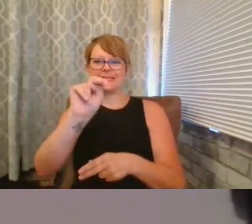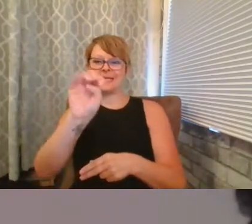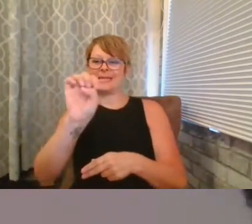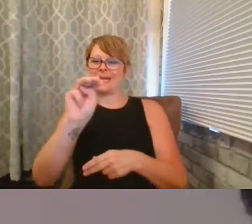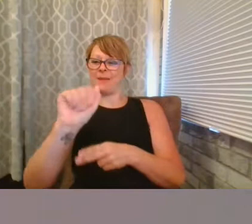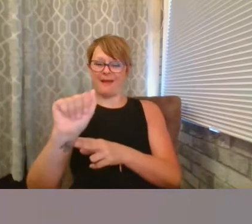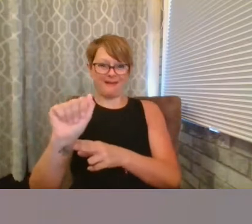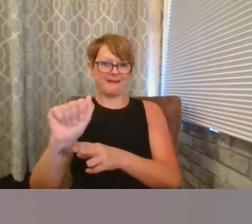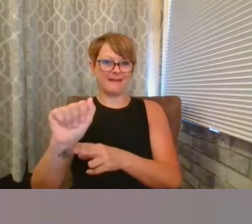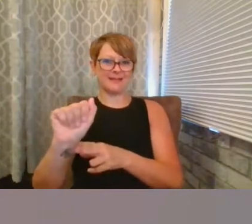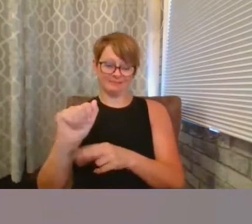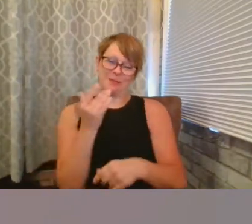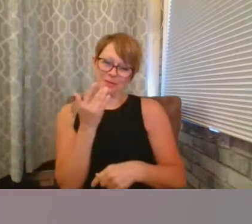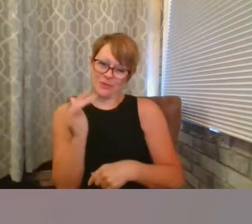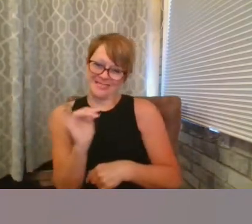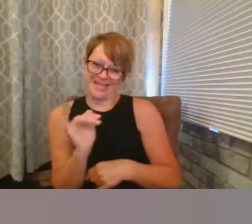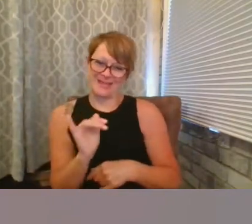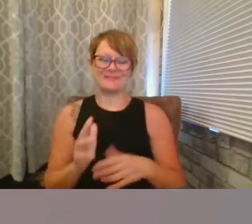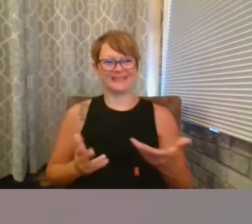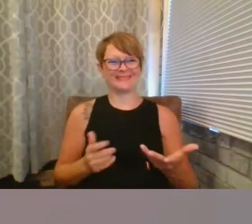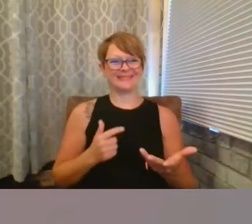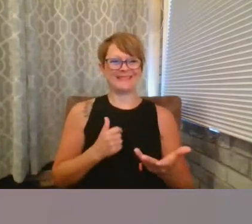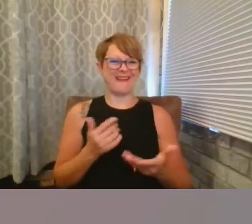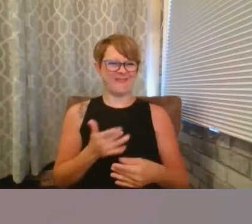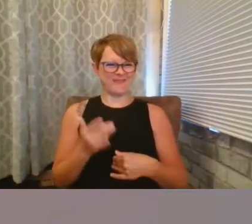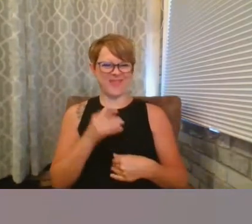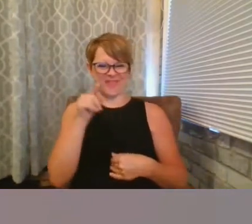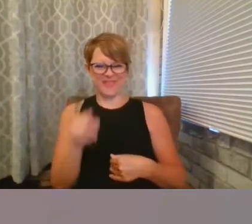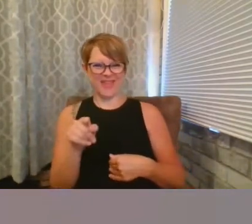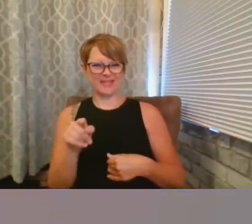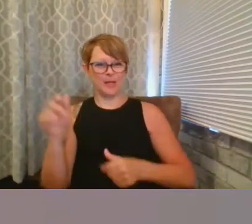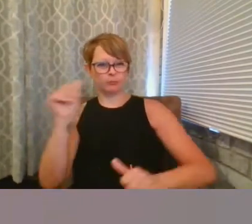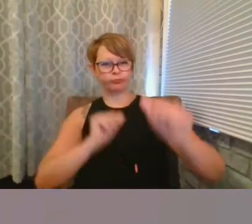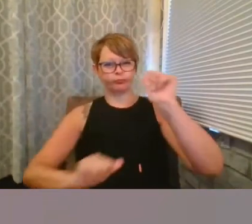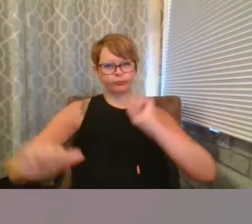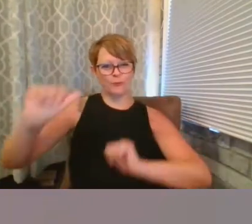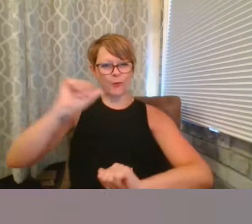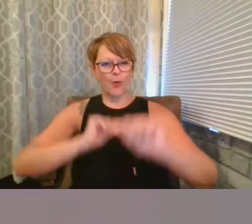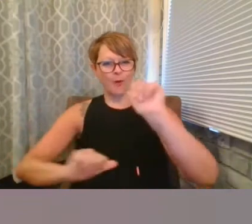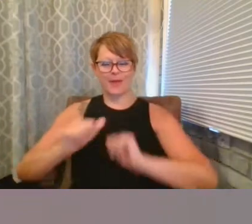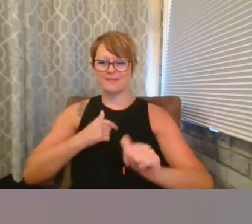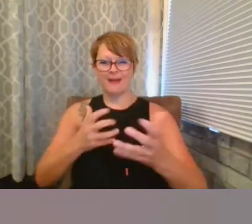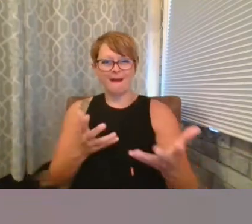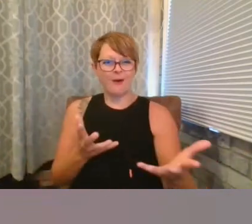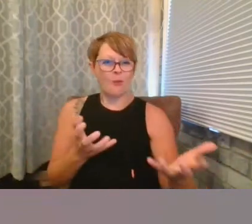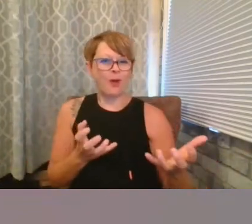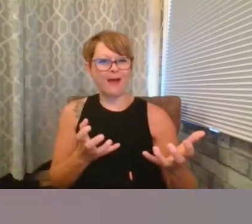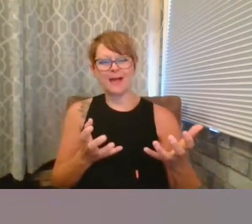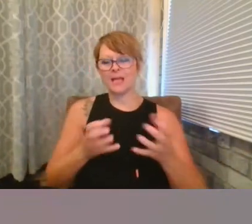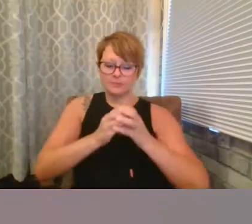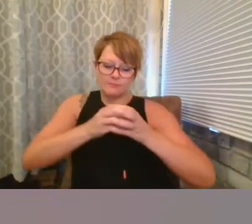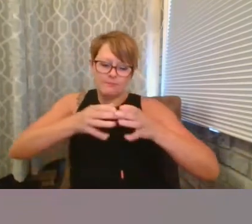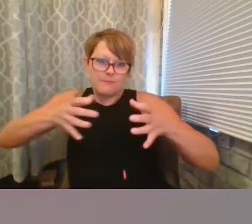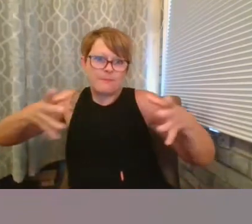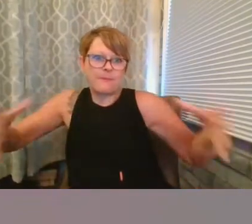And I can sense that performing art, that hunger of expanding your innovation,